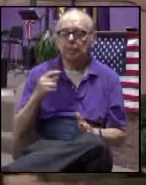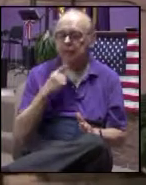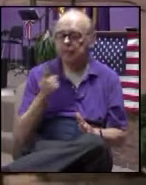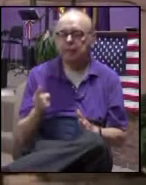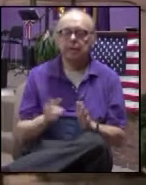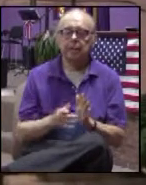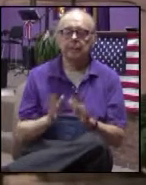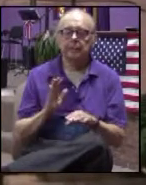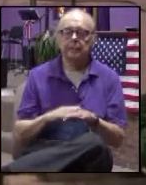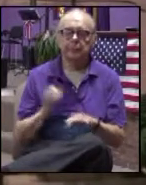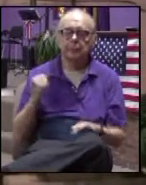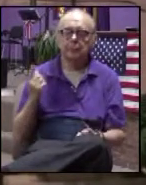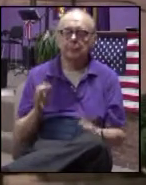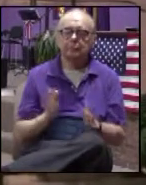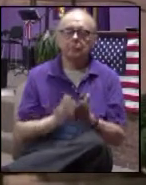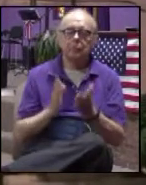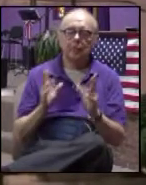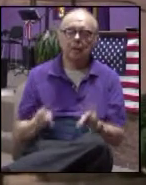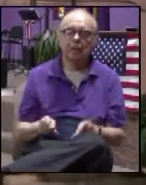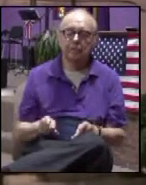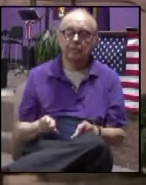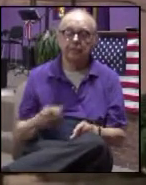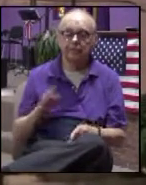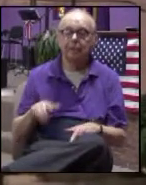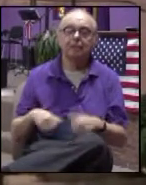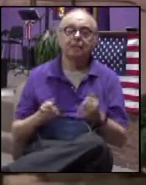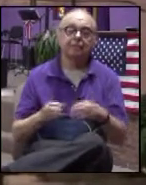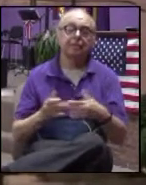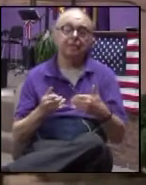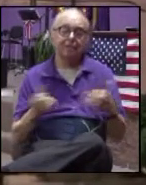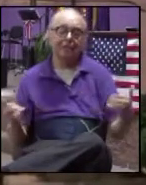Somebody's asking for a lifeline.